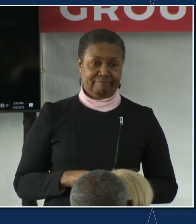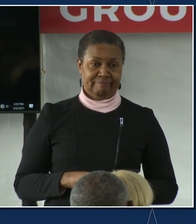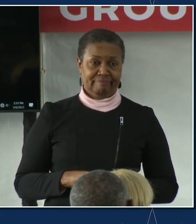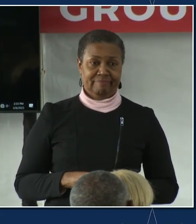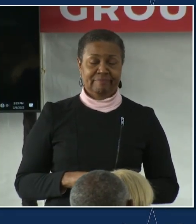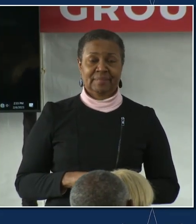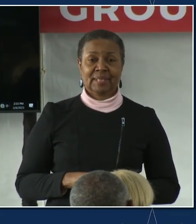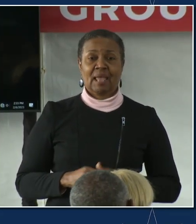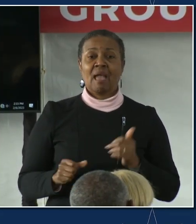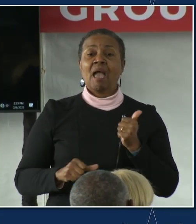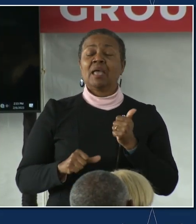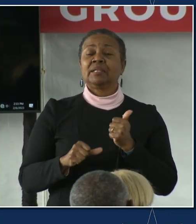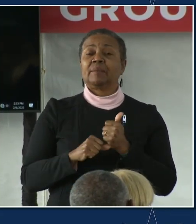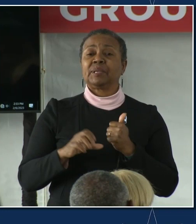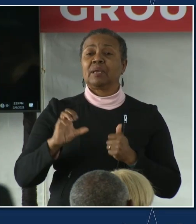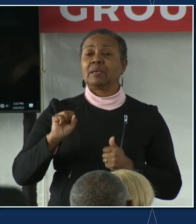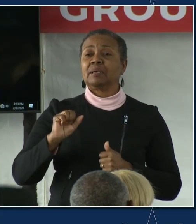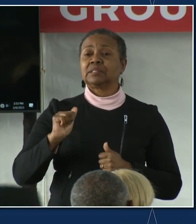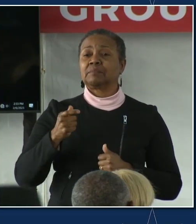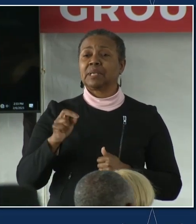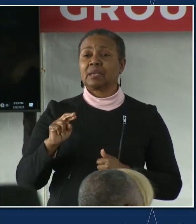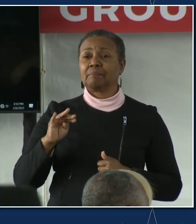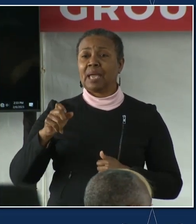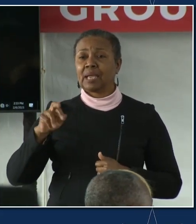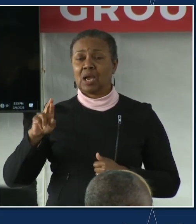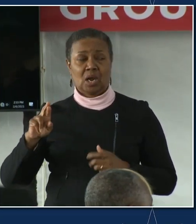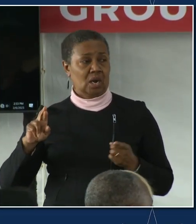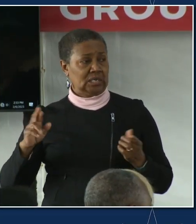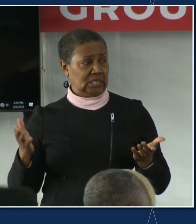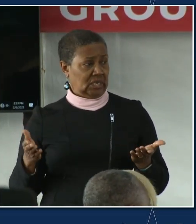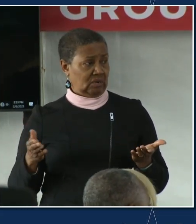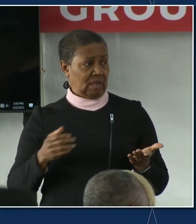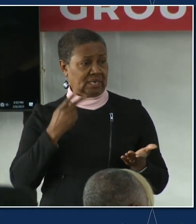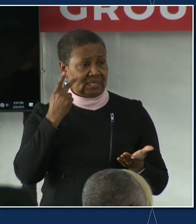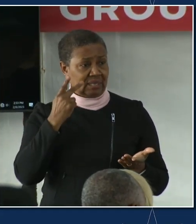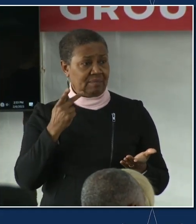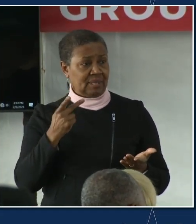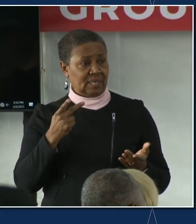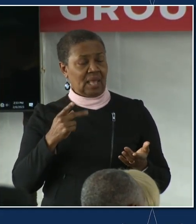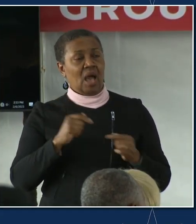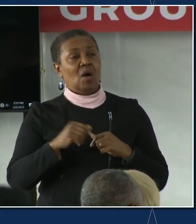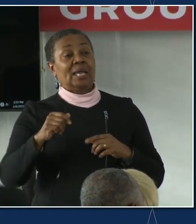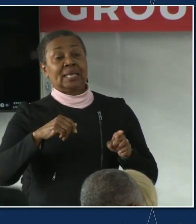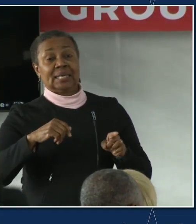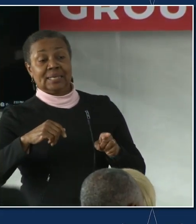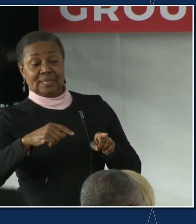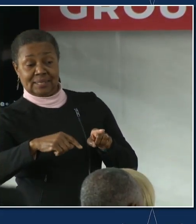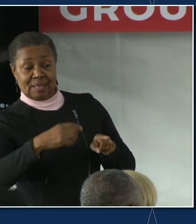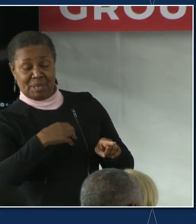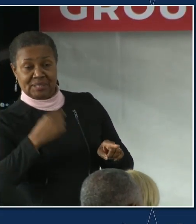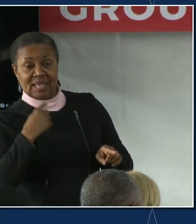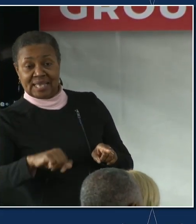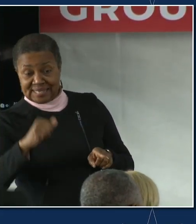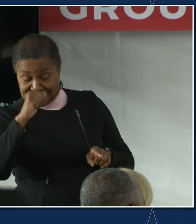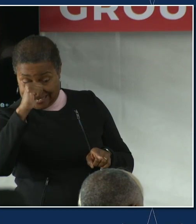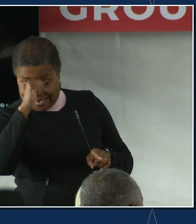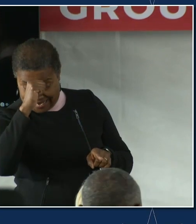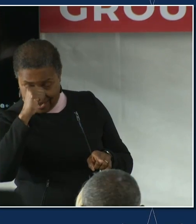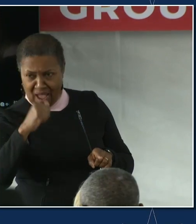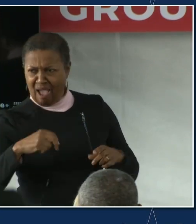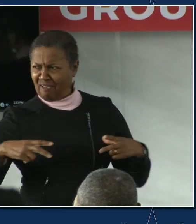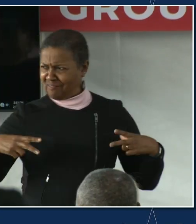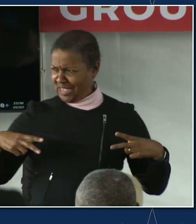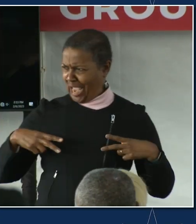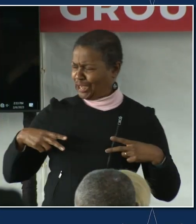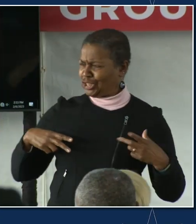Deputy Samir America, I didn't see Samir. I saw Michael Fosnaw. Oh, he's taking a well-deserved